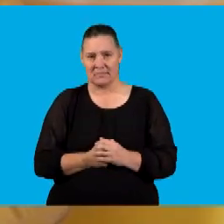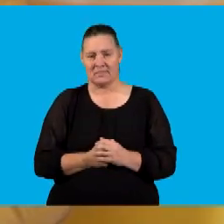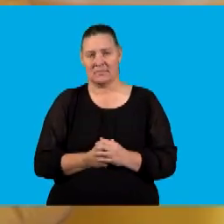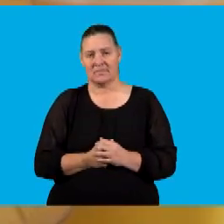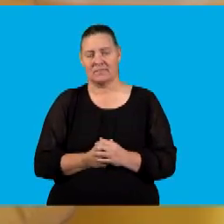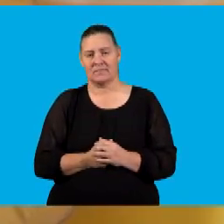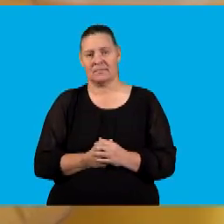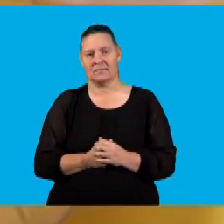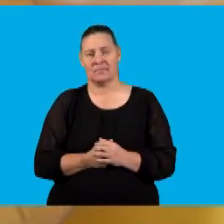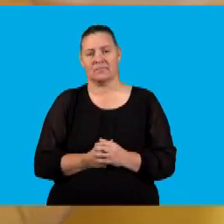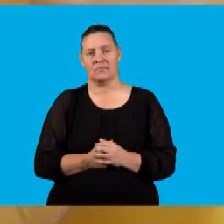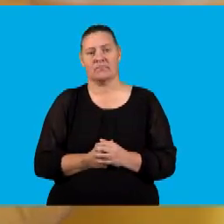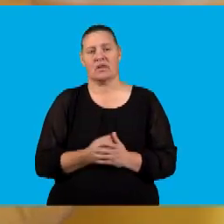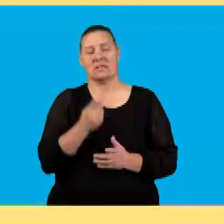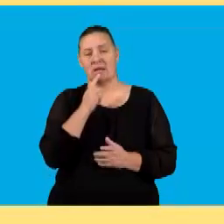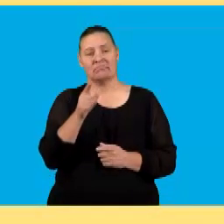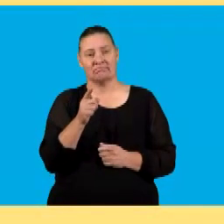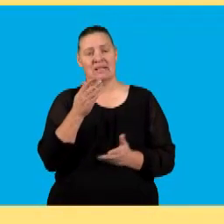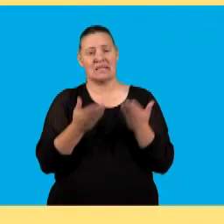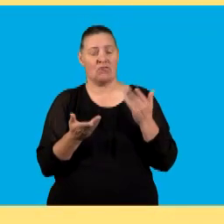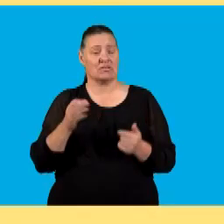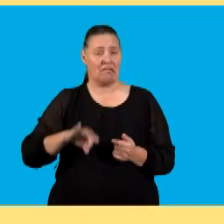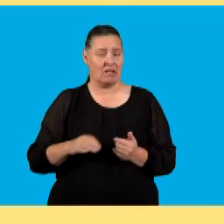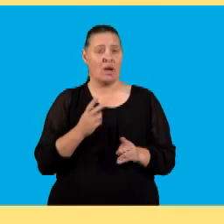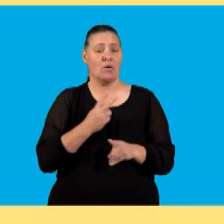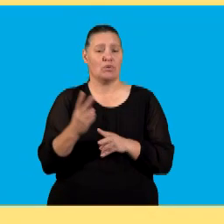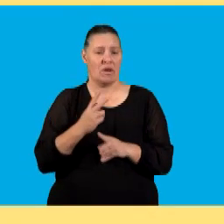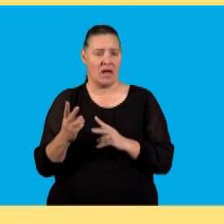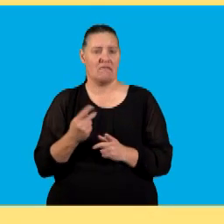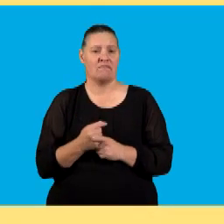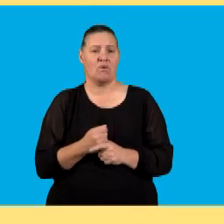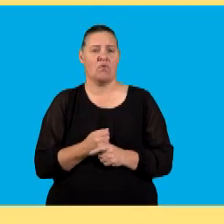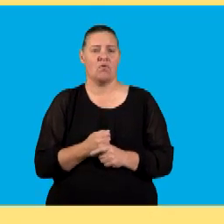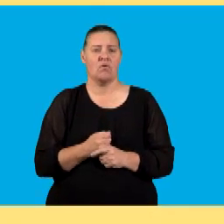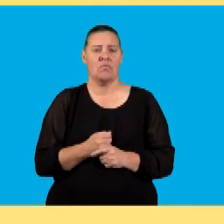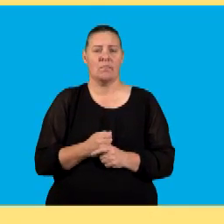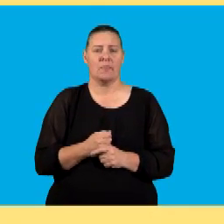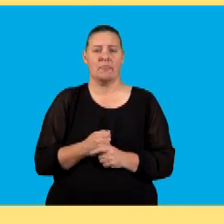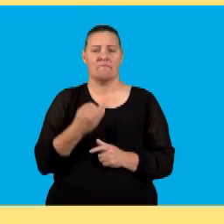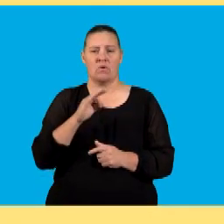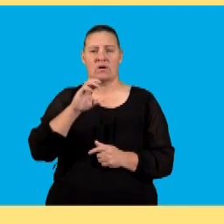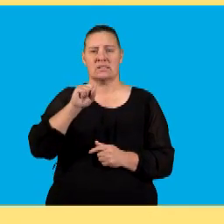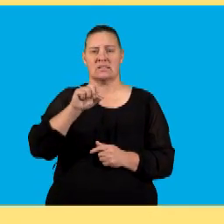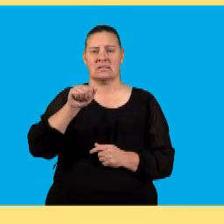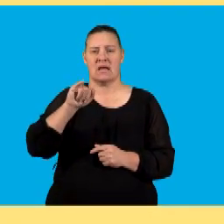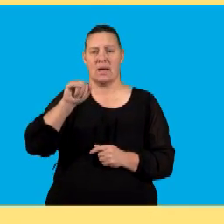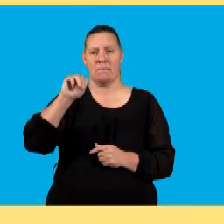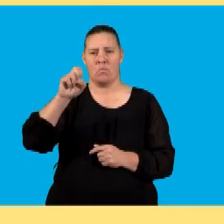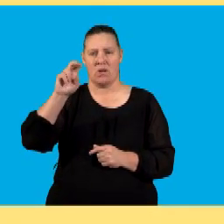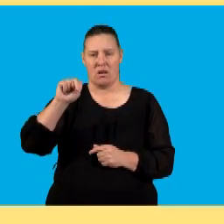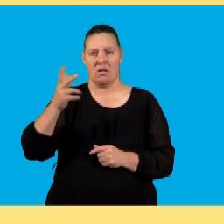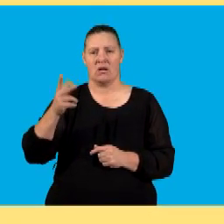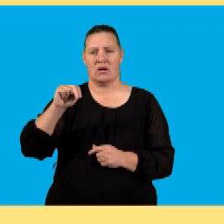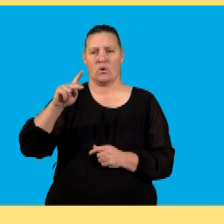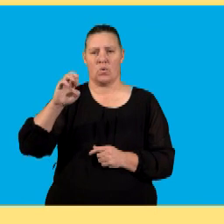get started. It says the following salary scale was prepared for Salmon Nkonde, an